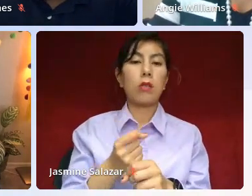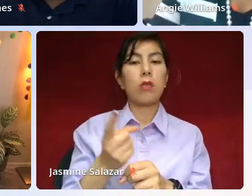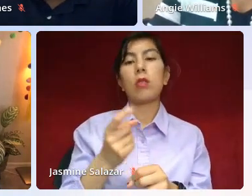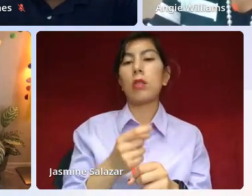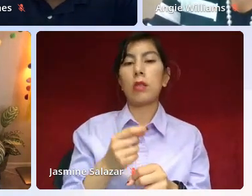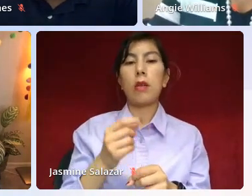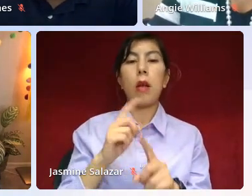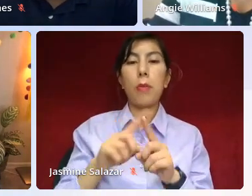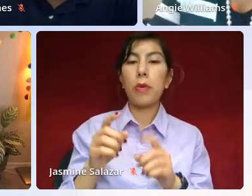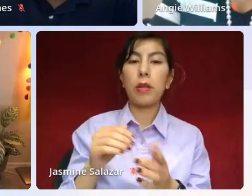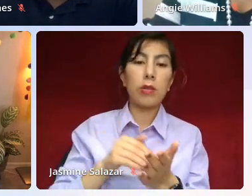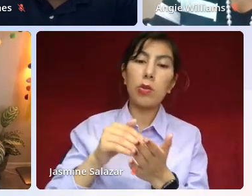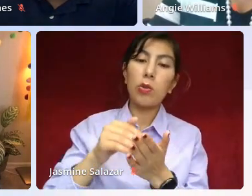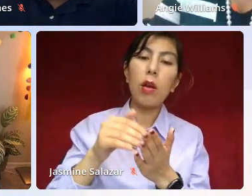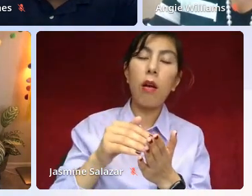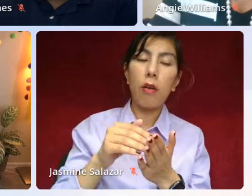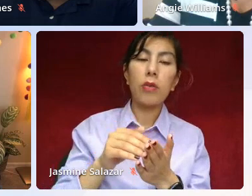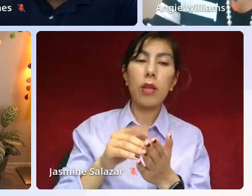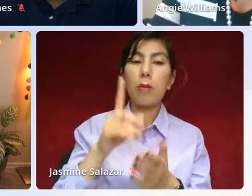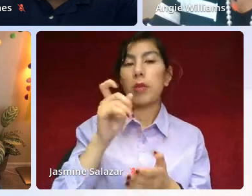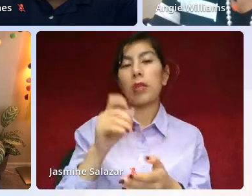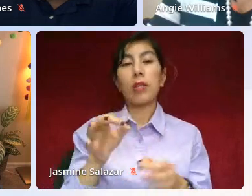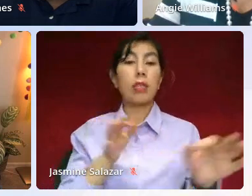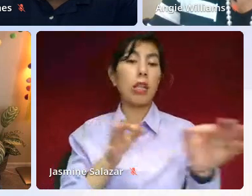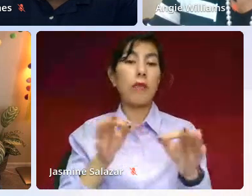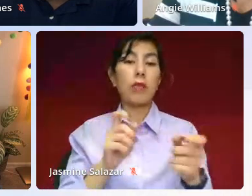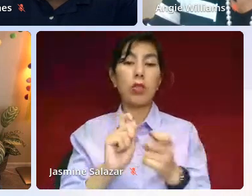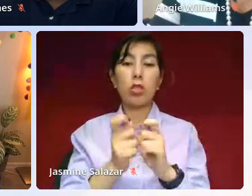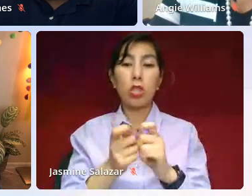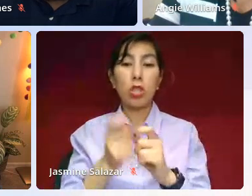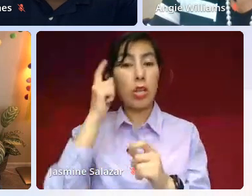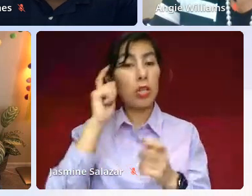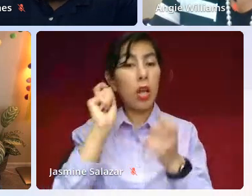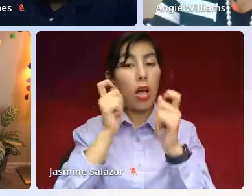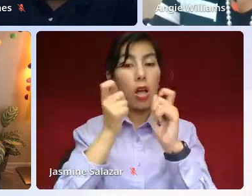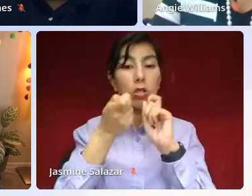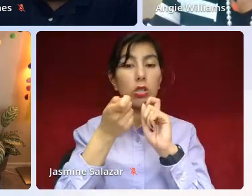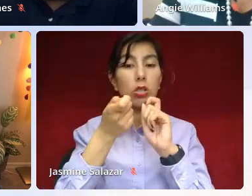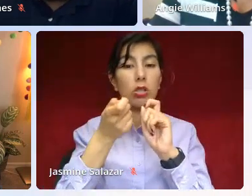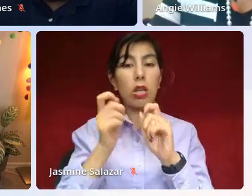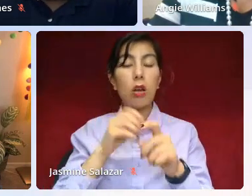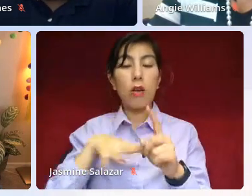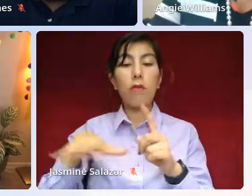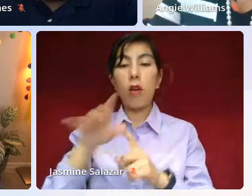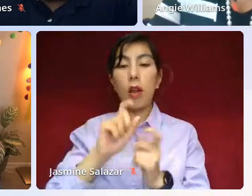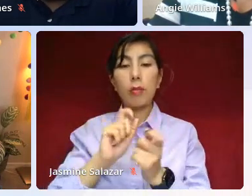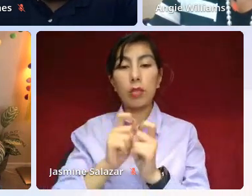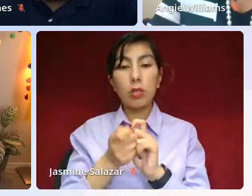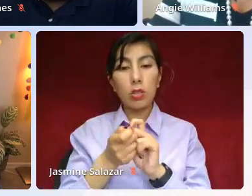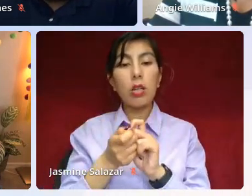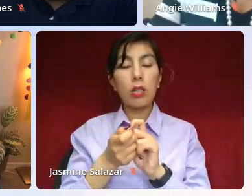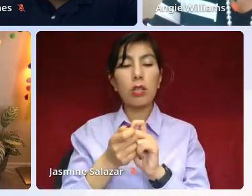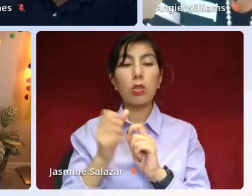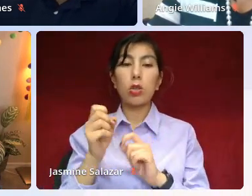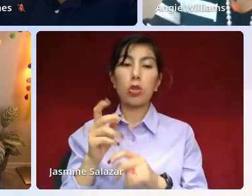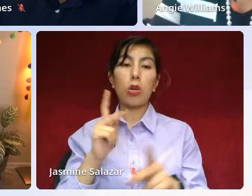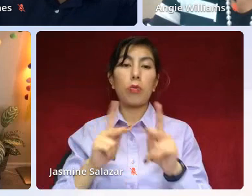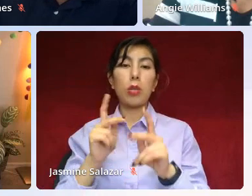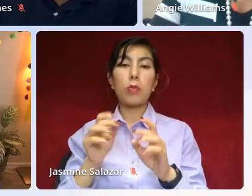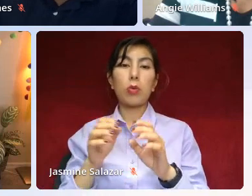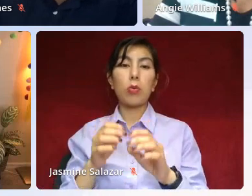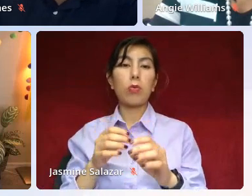every so often because definitions change, thoughts change, our environments change. So people are resonating with that